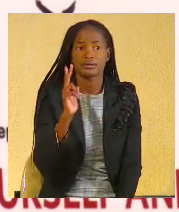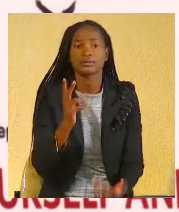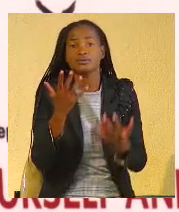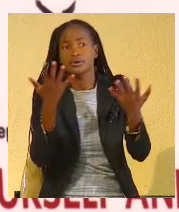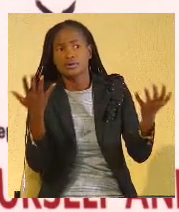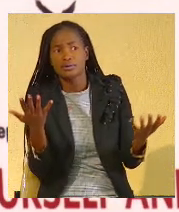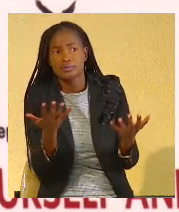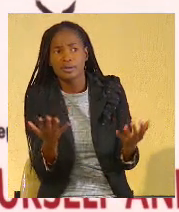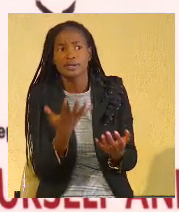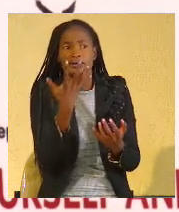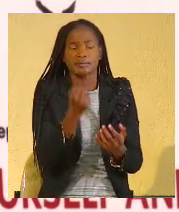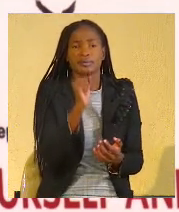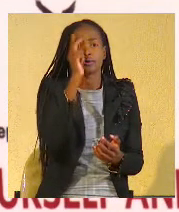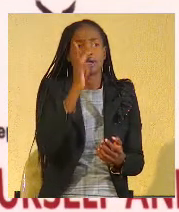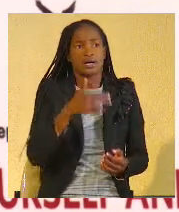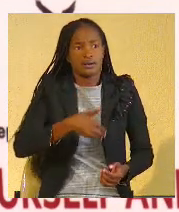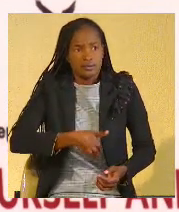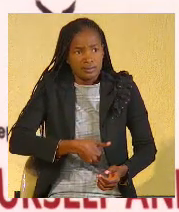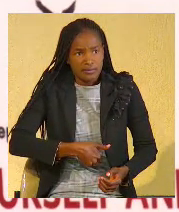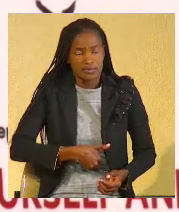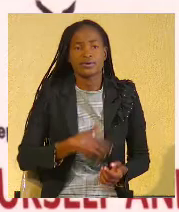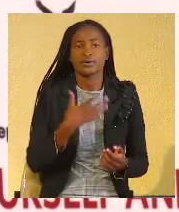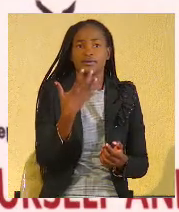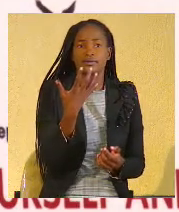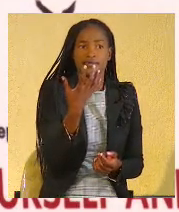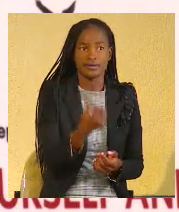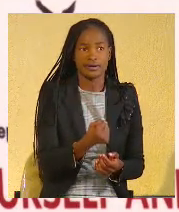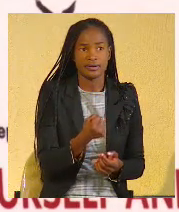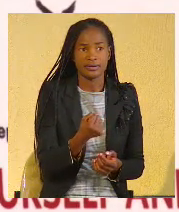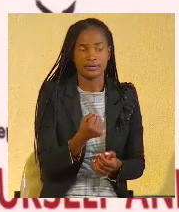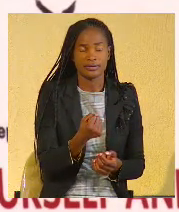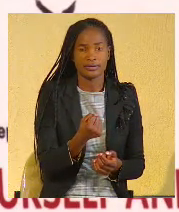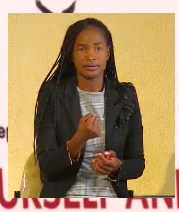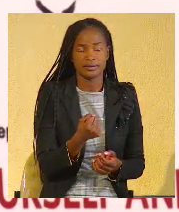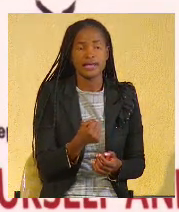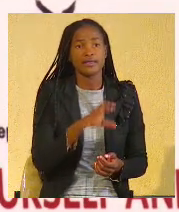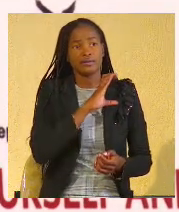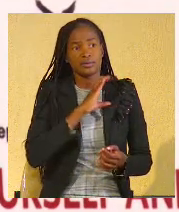and endorsed within the regional disaster risk management committees.